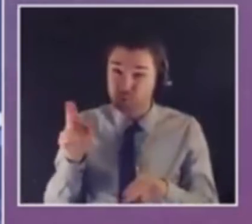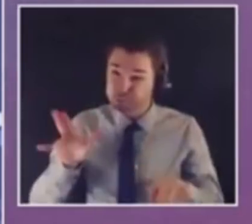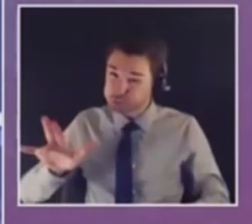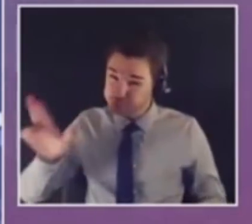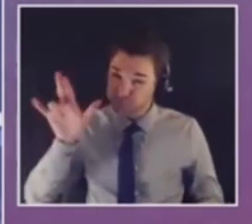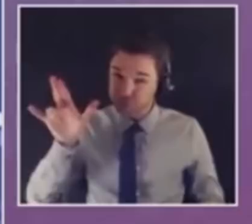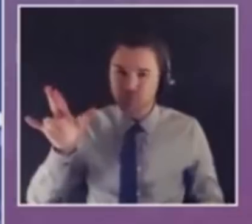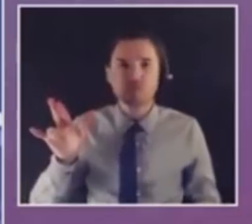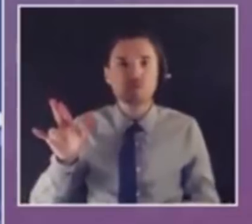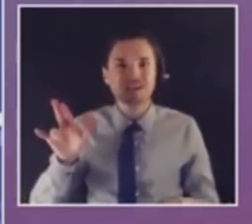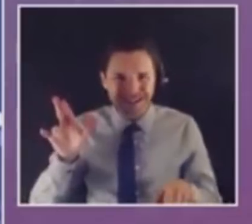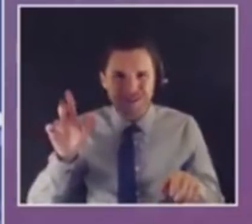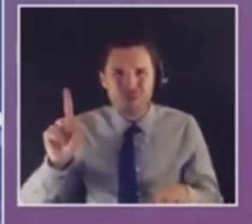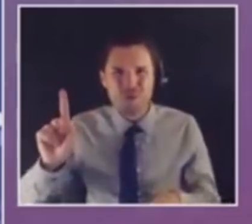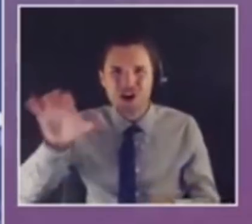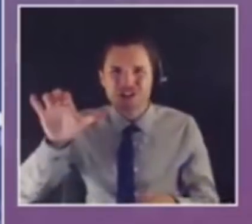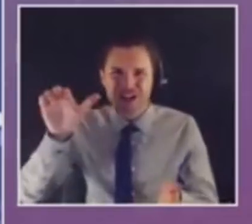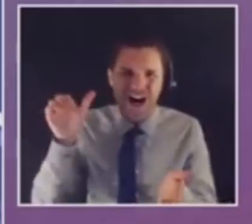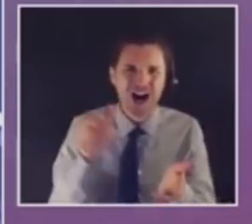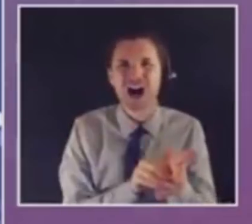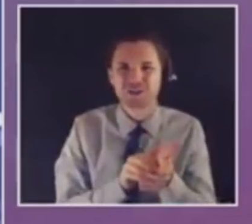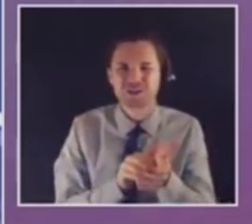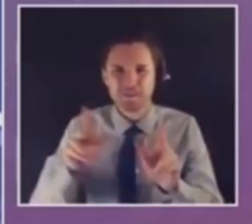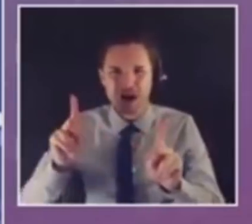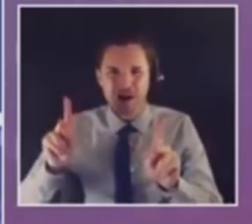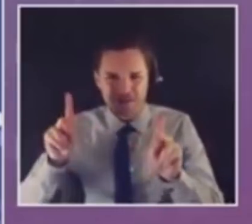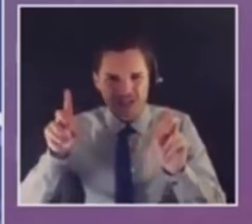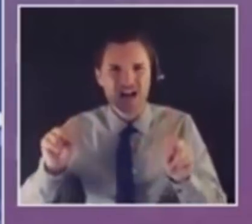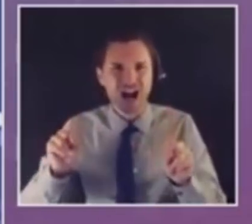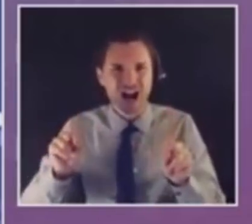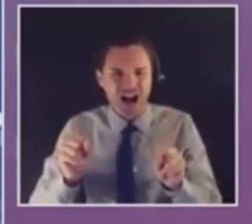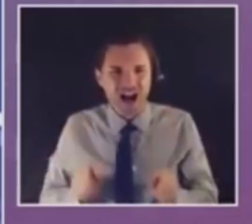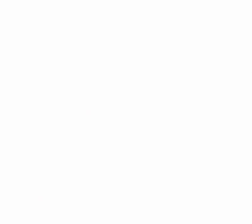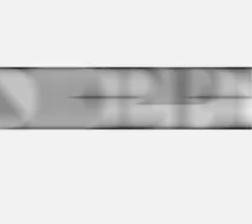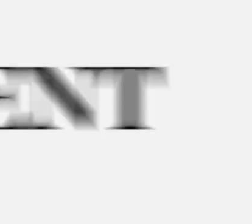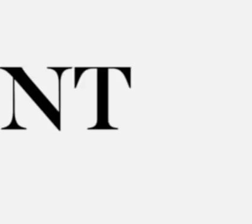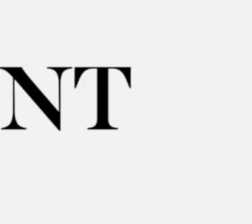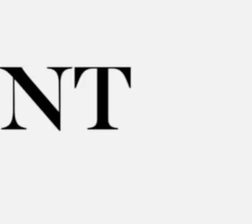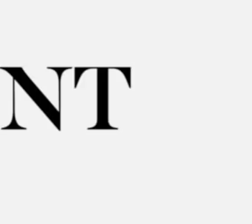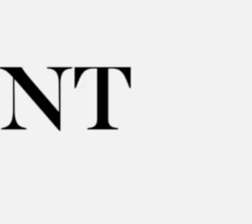You know, I backed that mandate months ago. He should back it now.